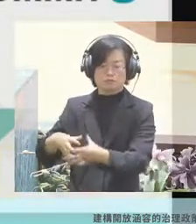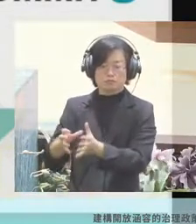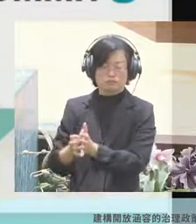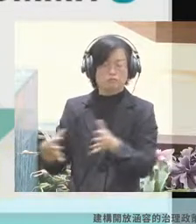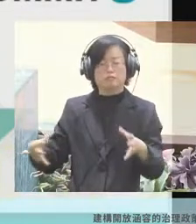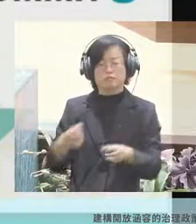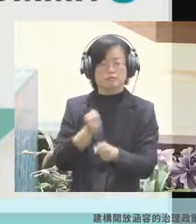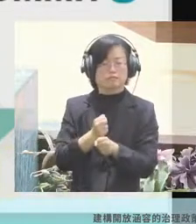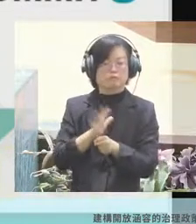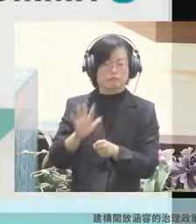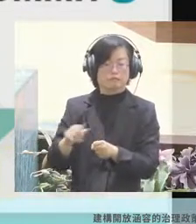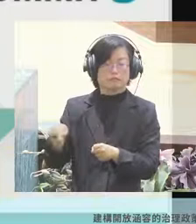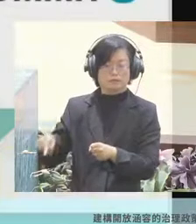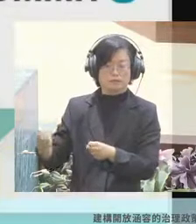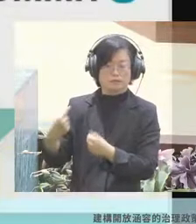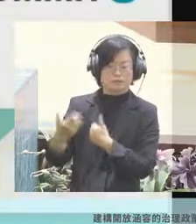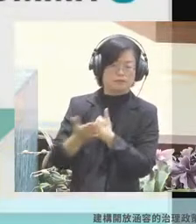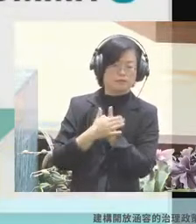technically, and